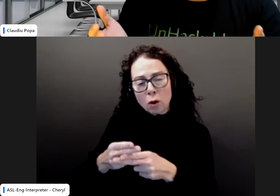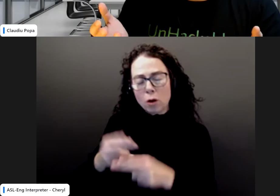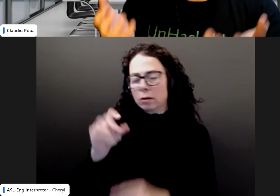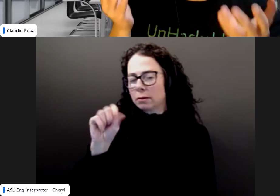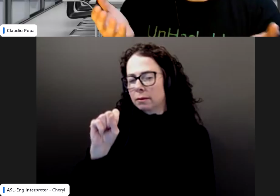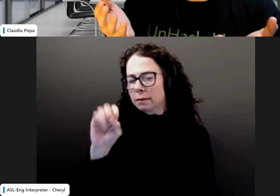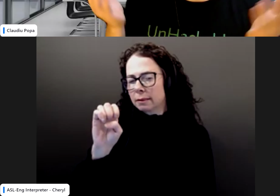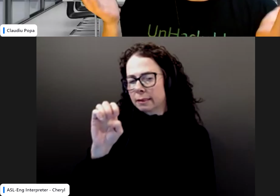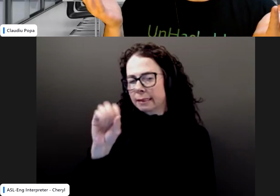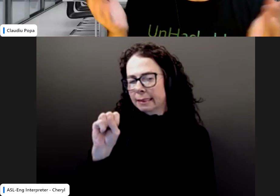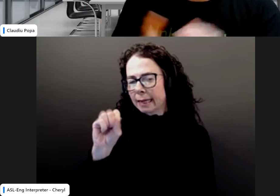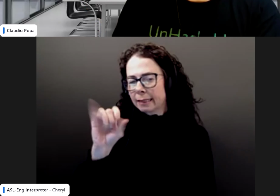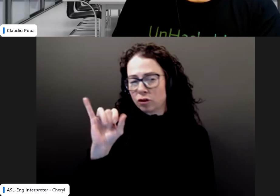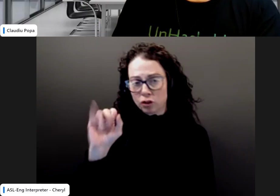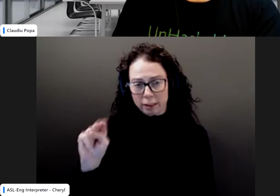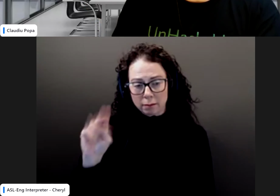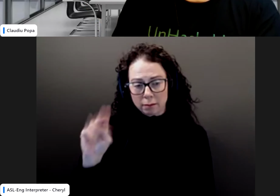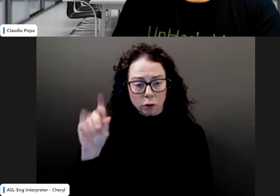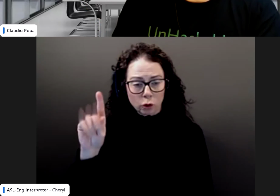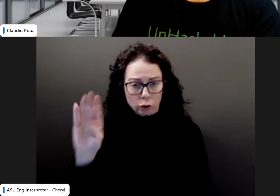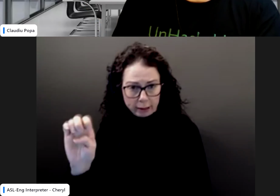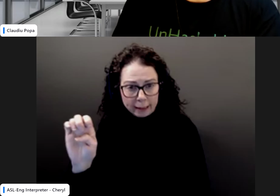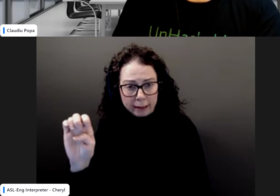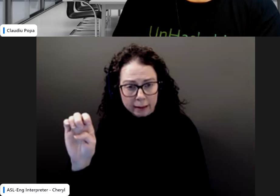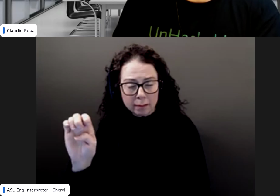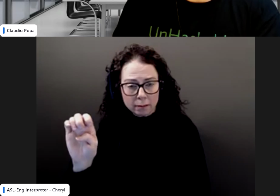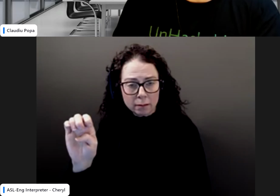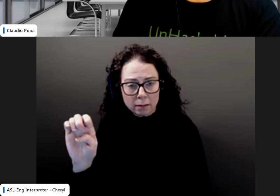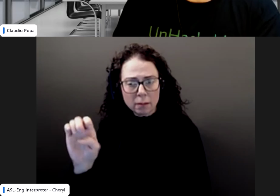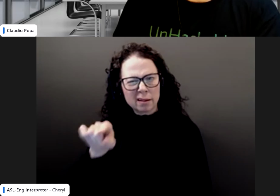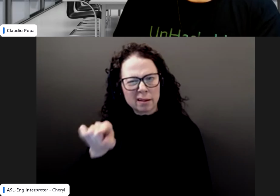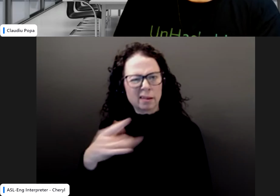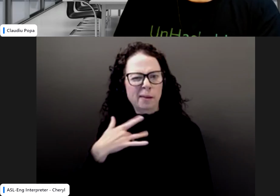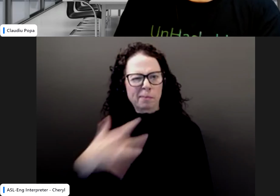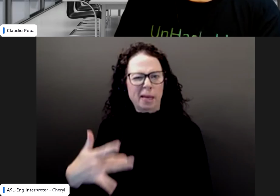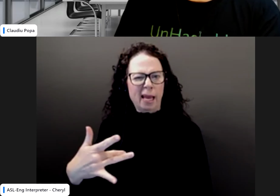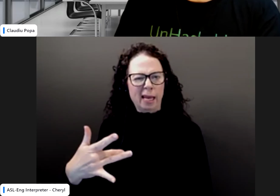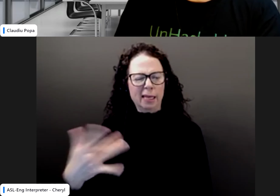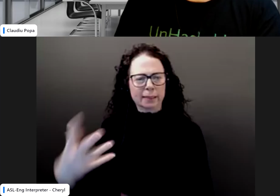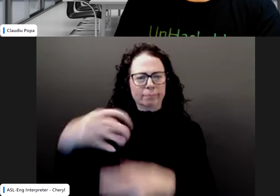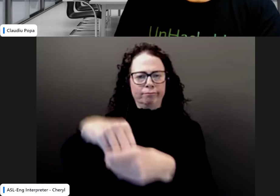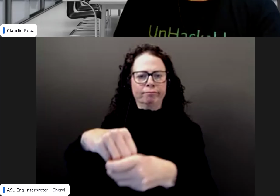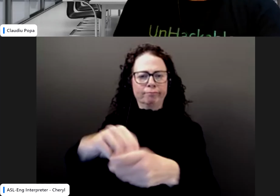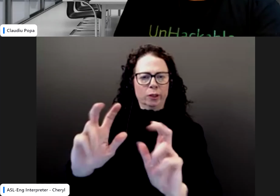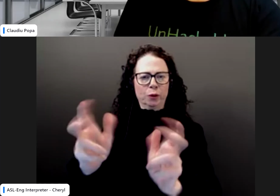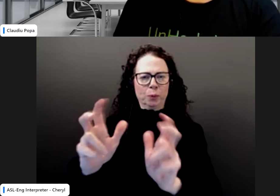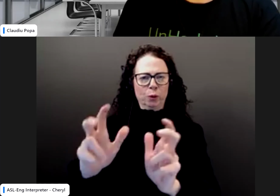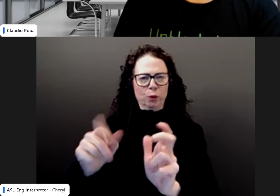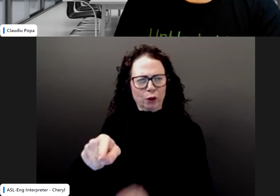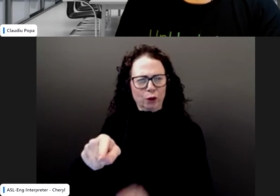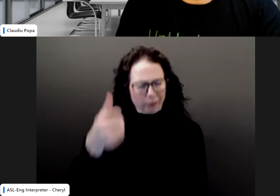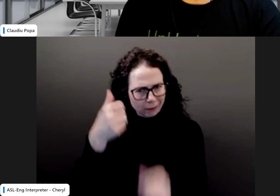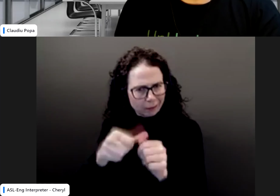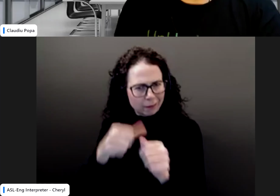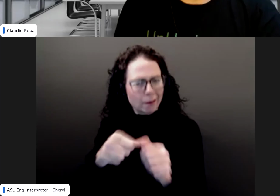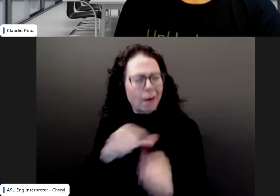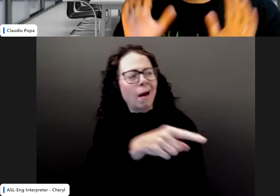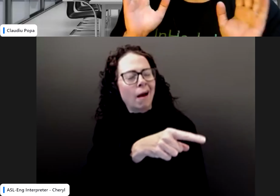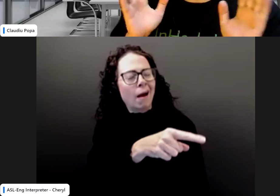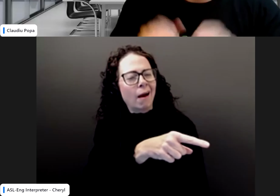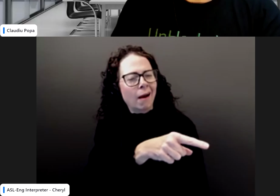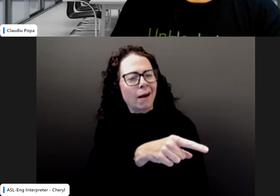a cookie that simply lives on my computer and says, yeah, Claudiu was on Facebook 15 minutes